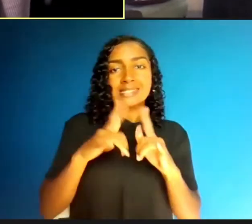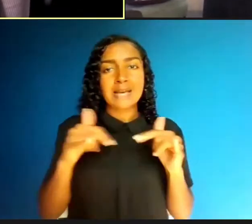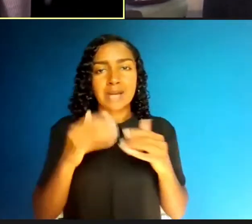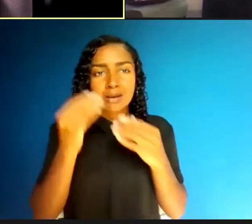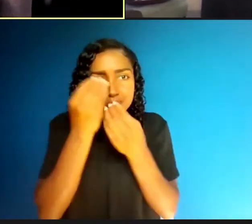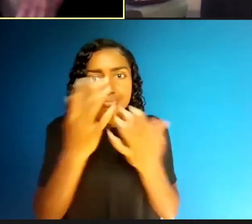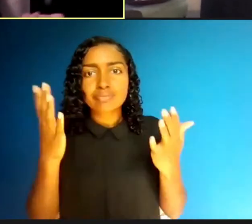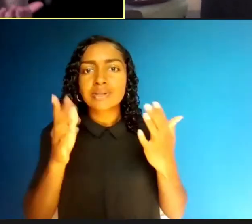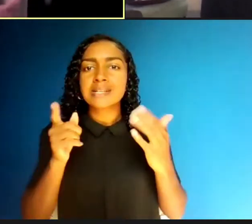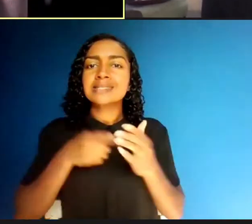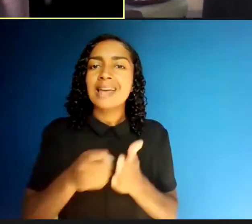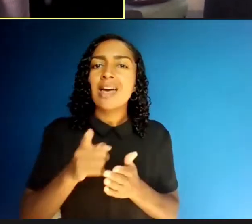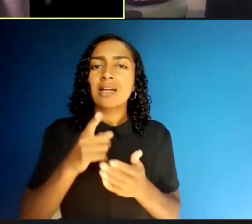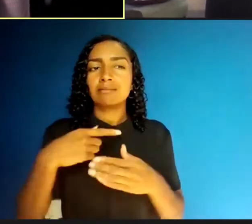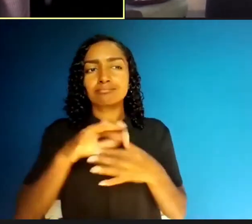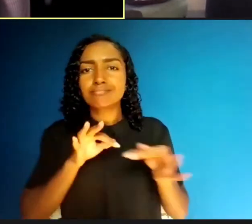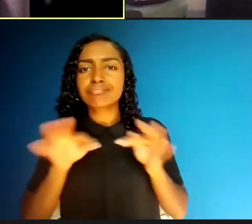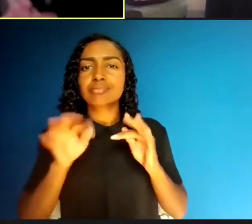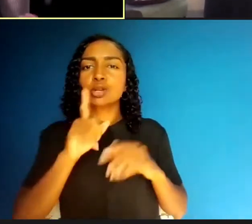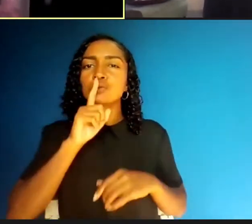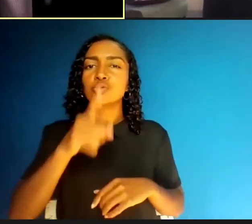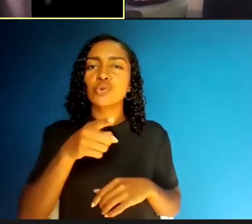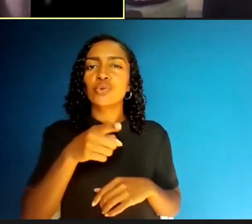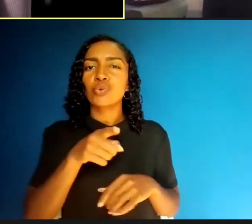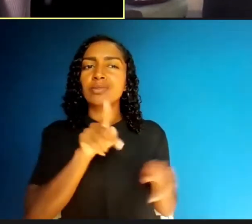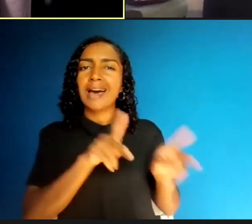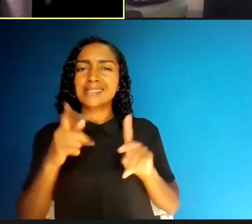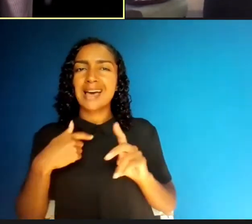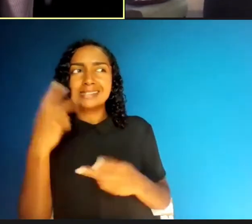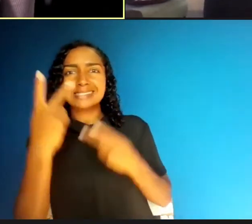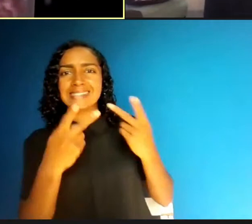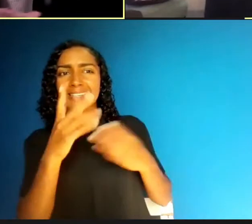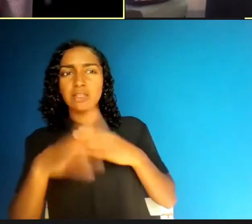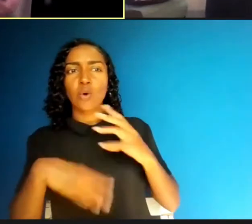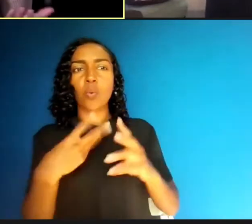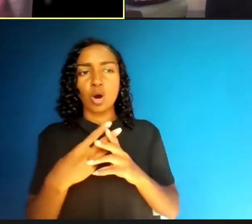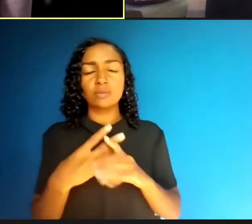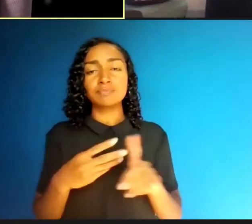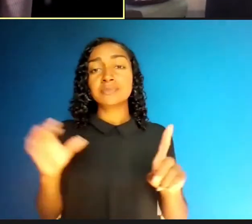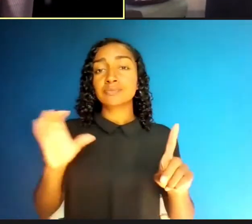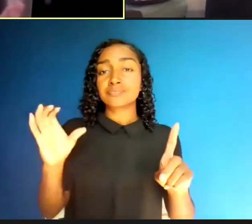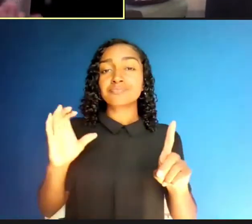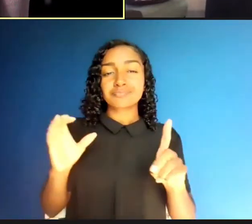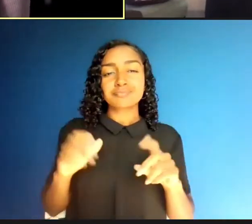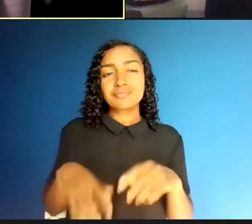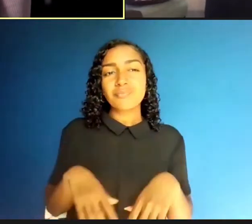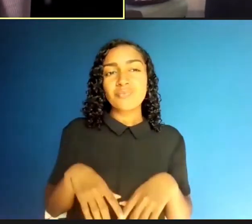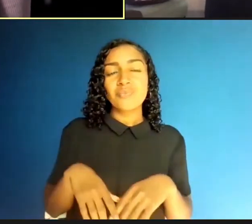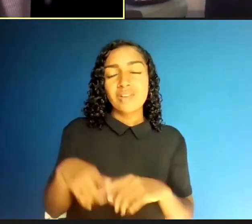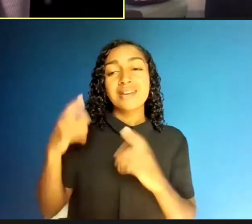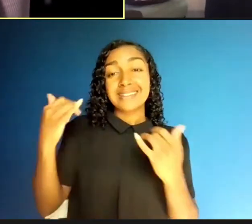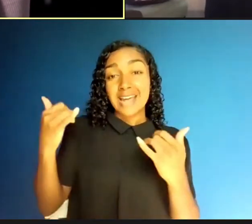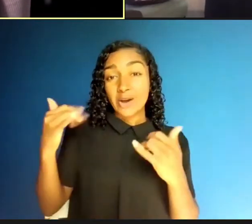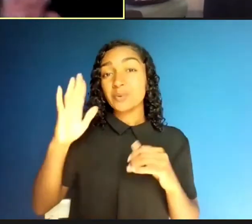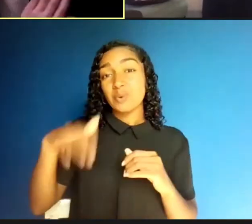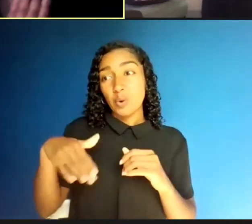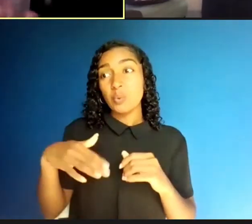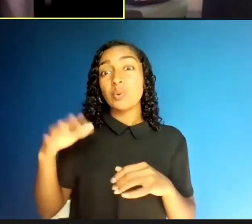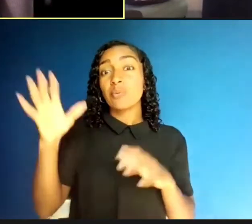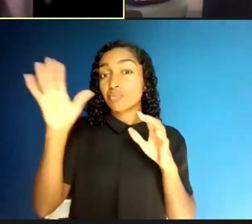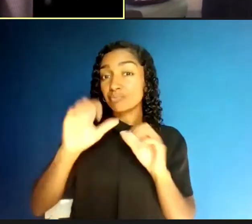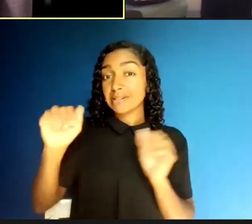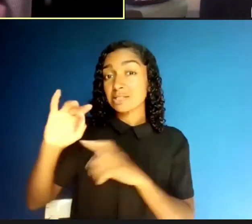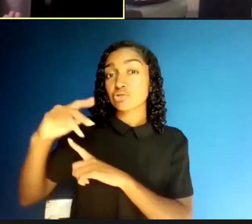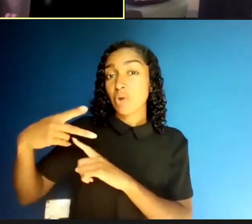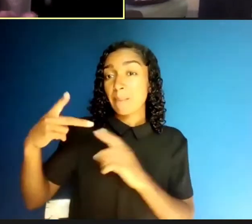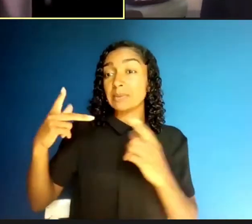we're approaching the end of the Trump presidency, so I'm pretty sure, yeah, I'm pretty sure you've noticed, like, especially over the